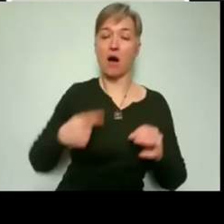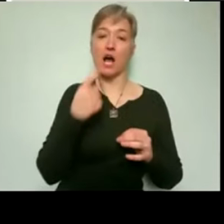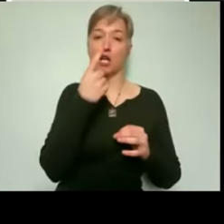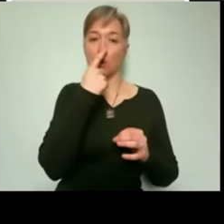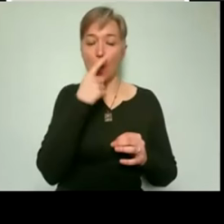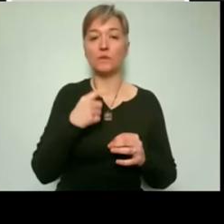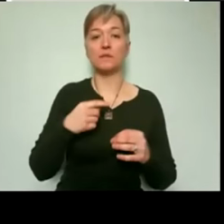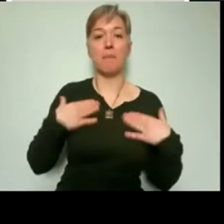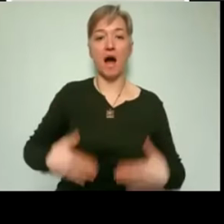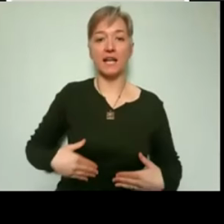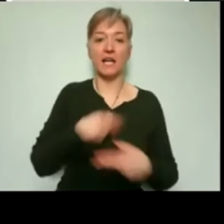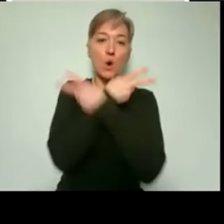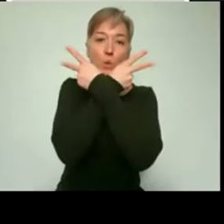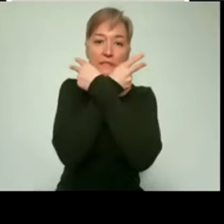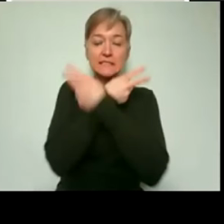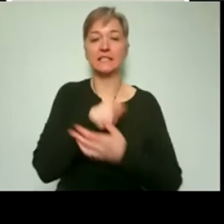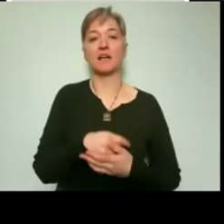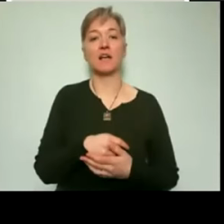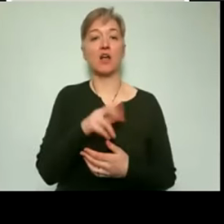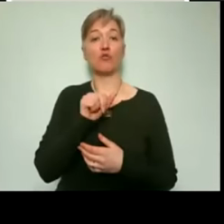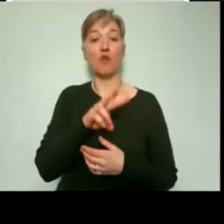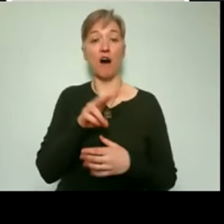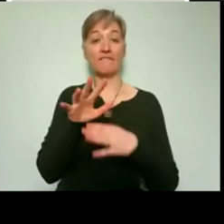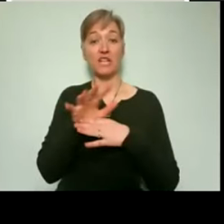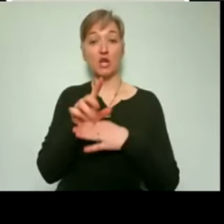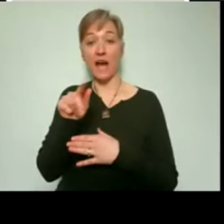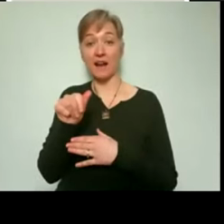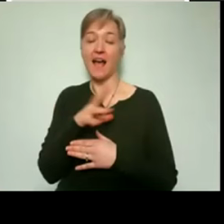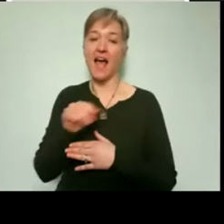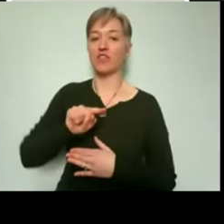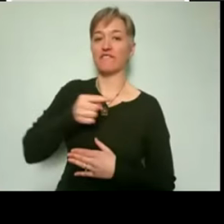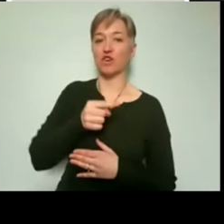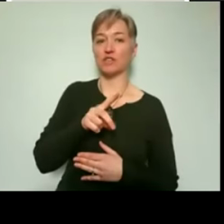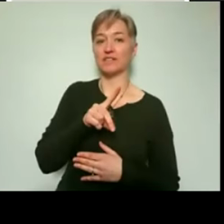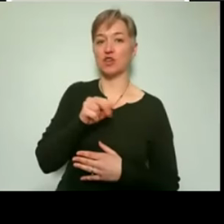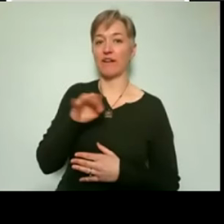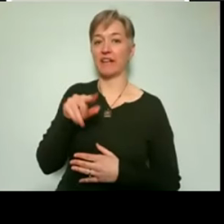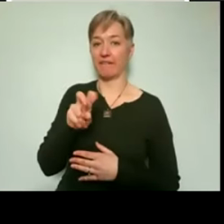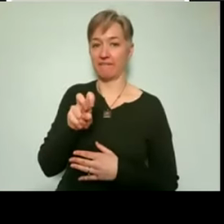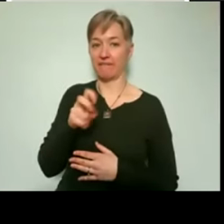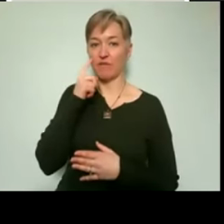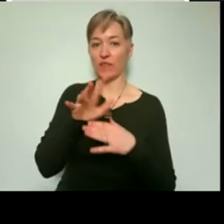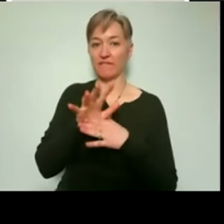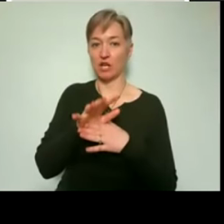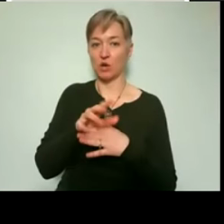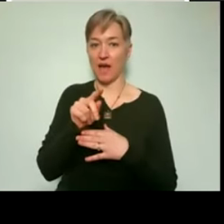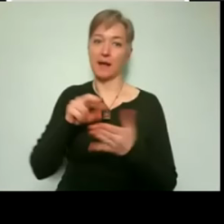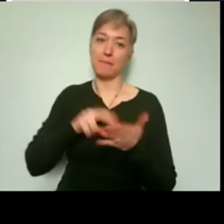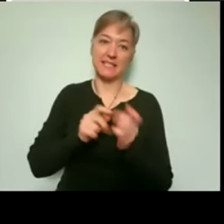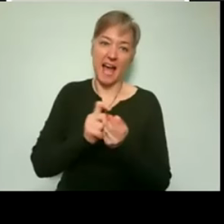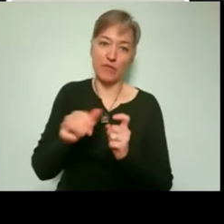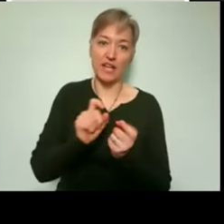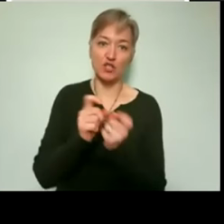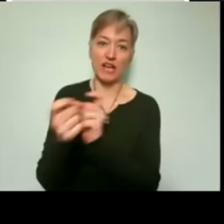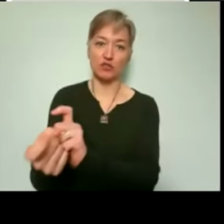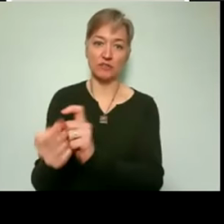whisking, the raw video data, and the first derivative of the video data, so how it's changing over time. We did not